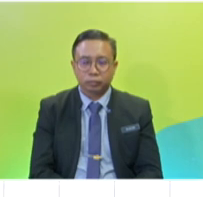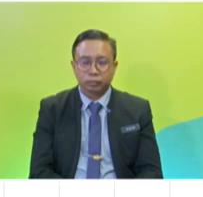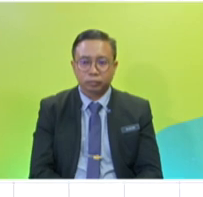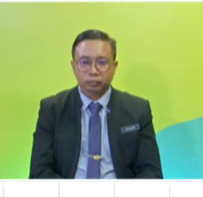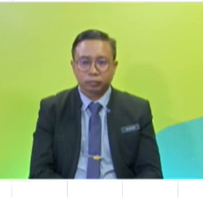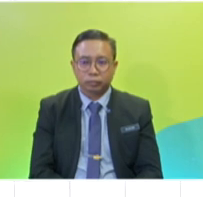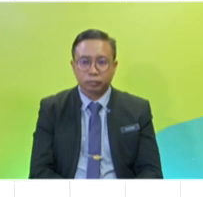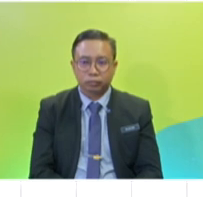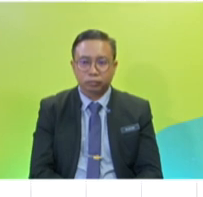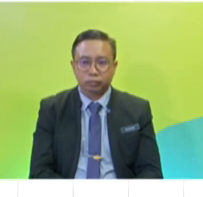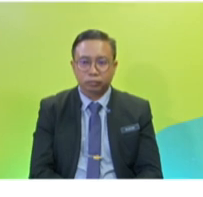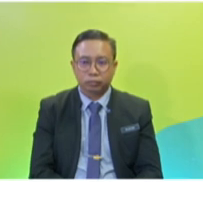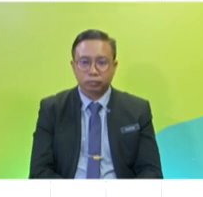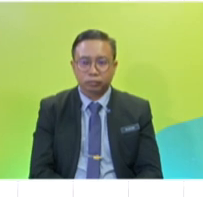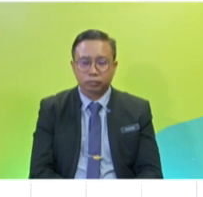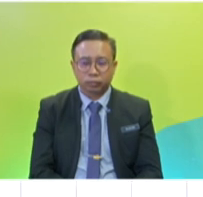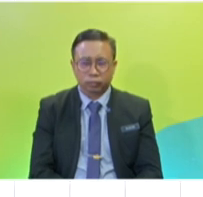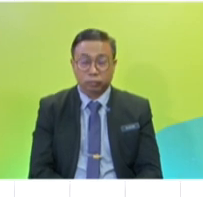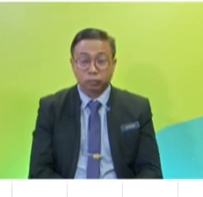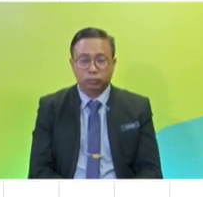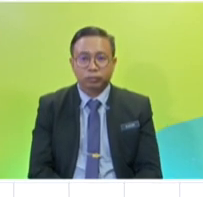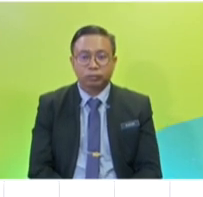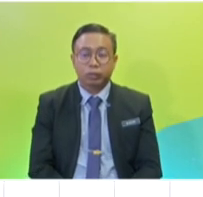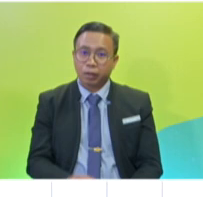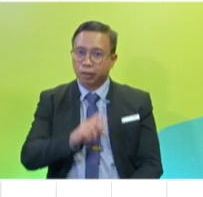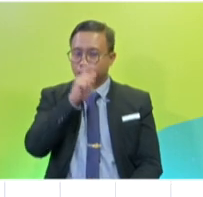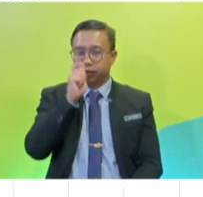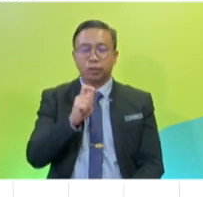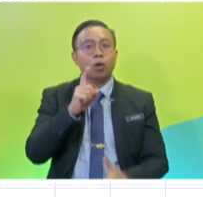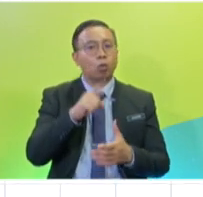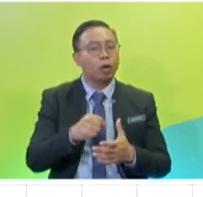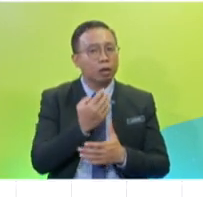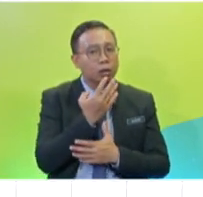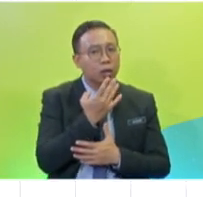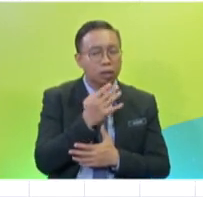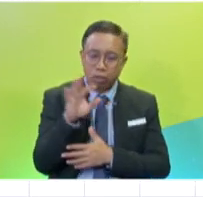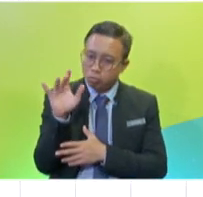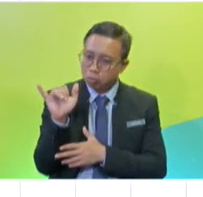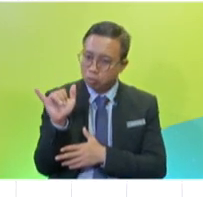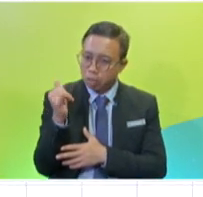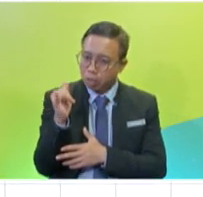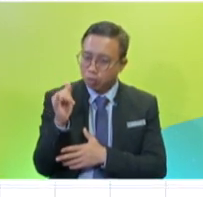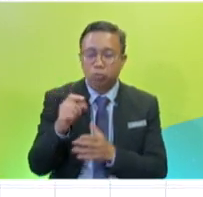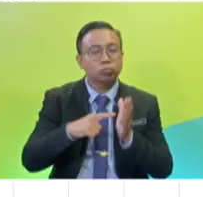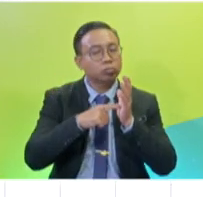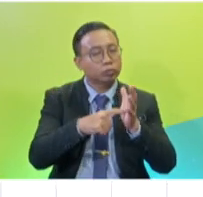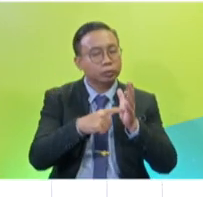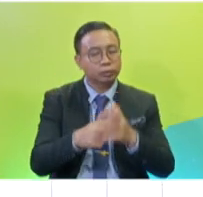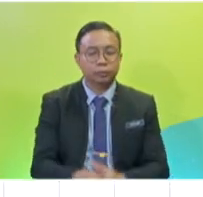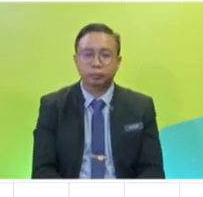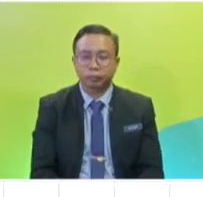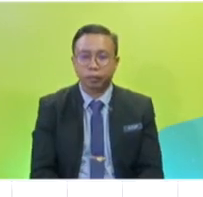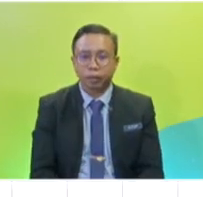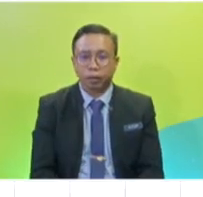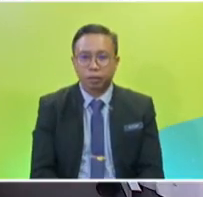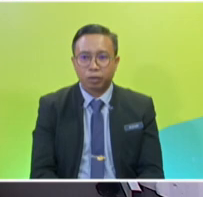Yellow okay. And oh, red. Oh, yellow and red. Okay, mm. Nana, let me ask you one question. What does yellow color represent? Just to see whether she was focused just now. Okay. Nana, what